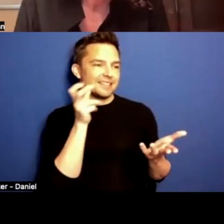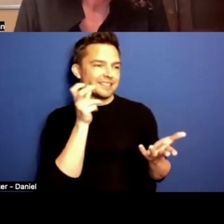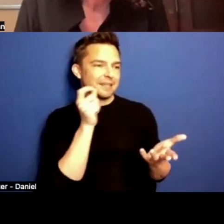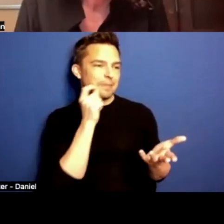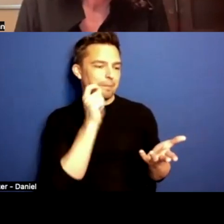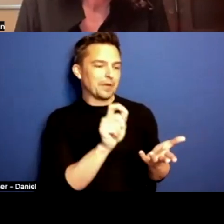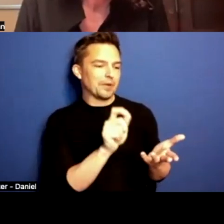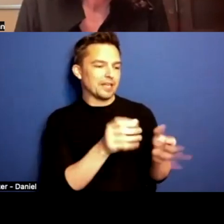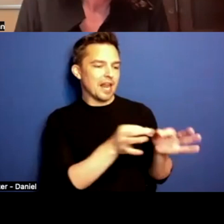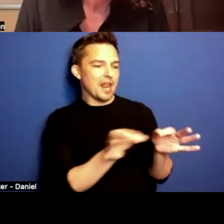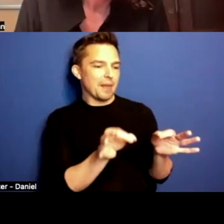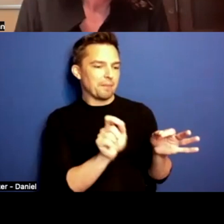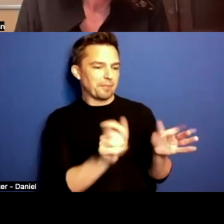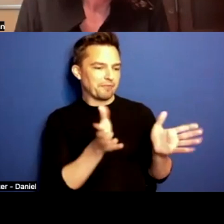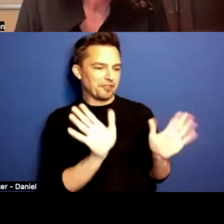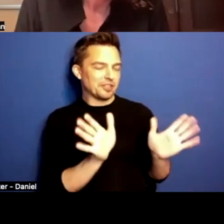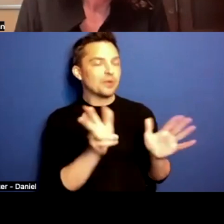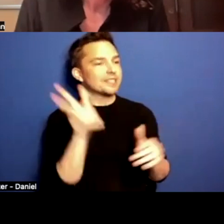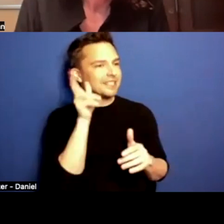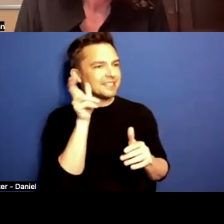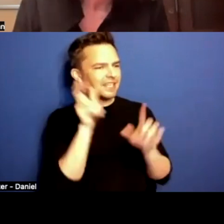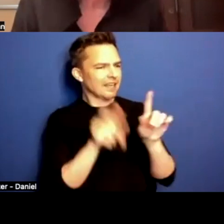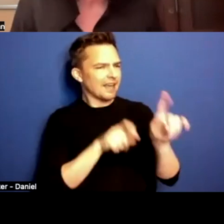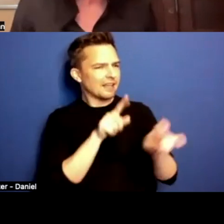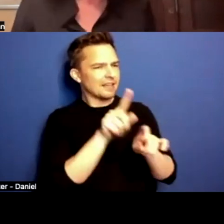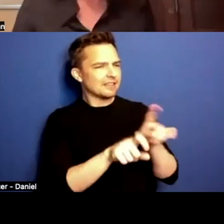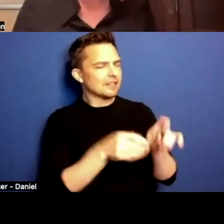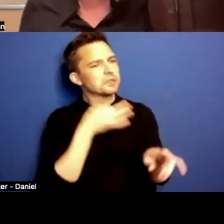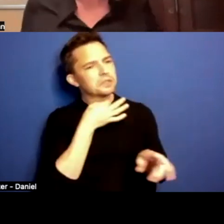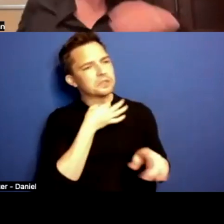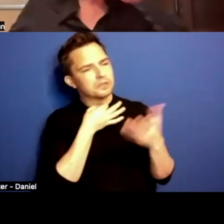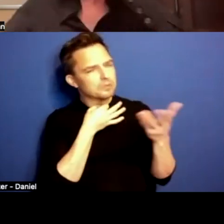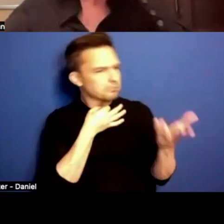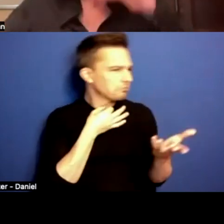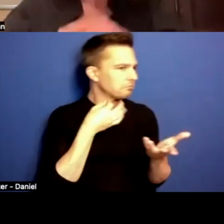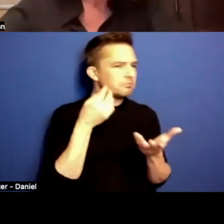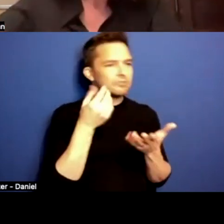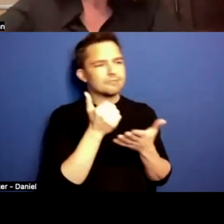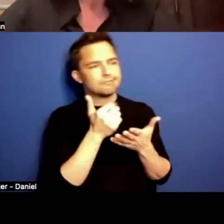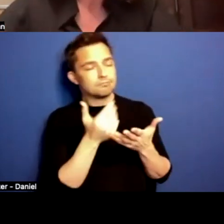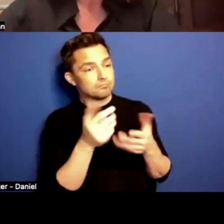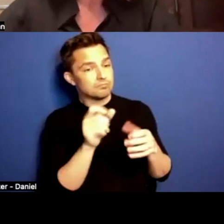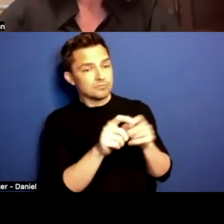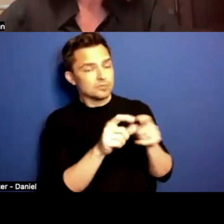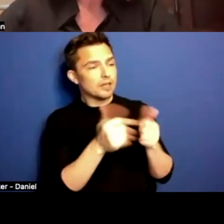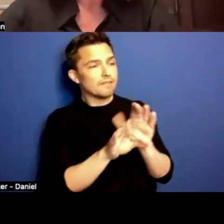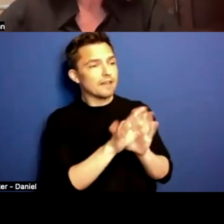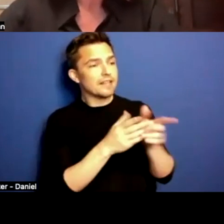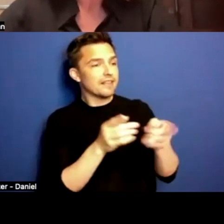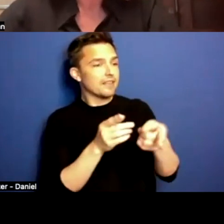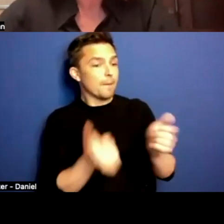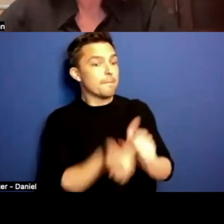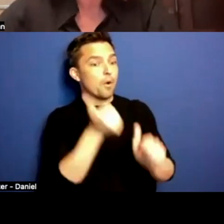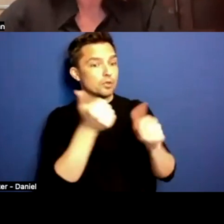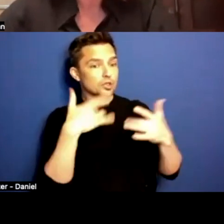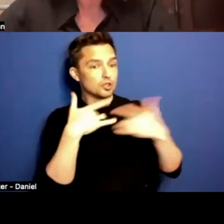of sentence. It's listening and asking questions and being curious and helping the survivor to tell you the thing that they're most worried about